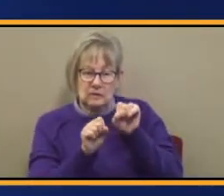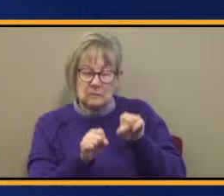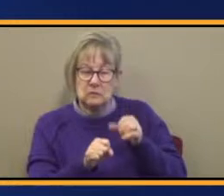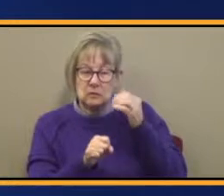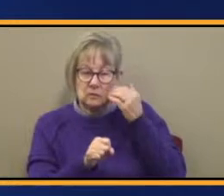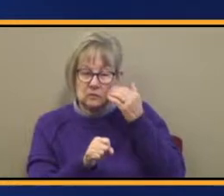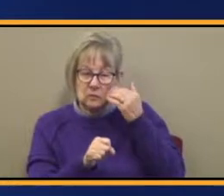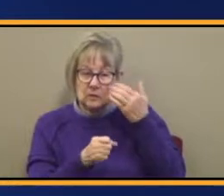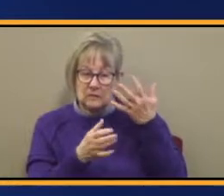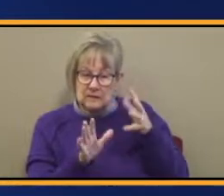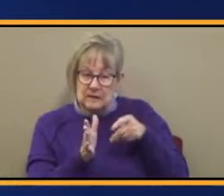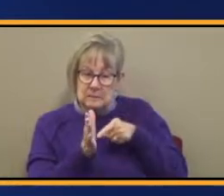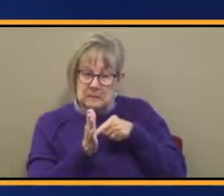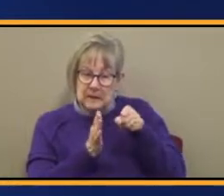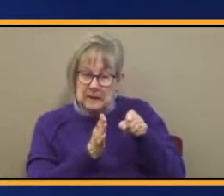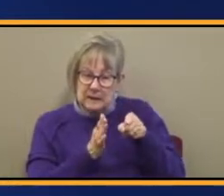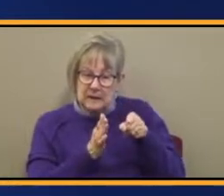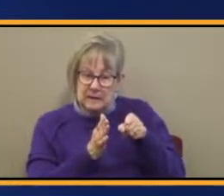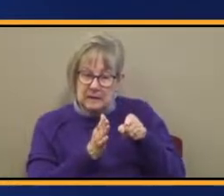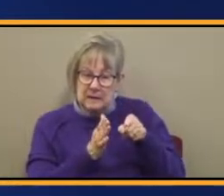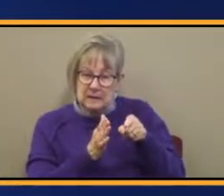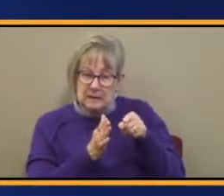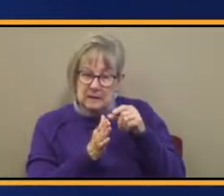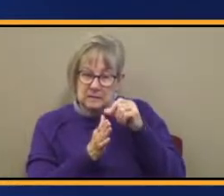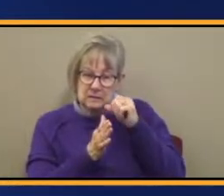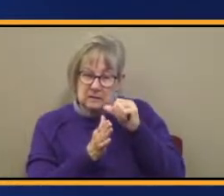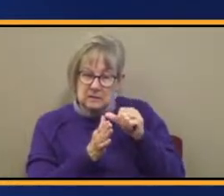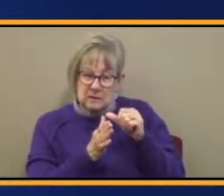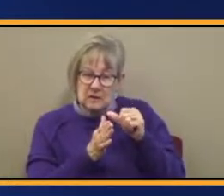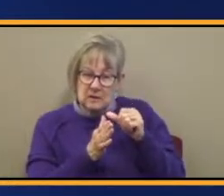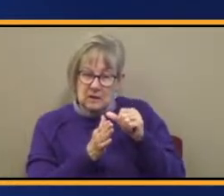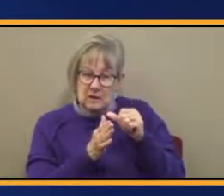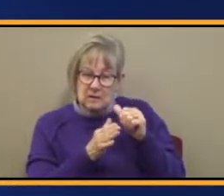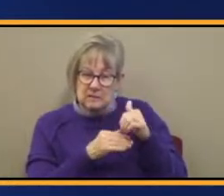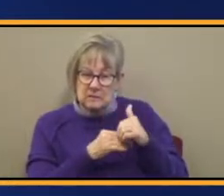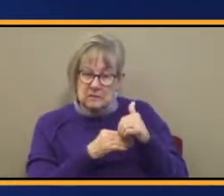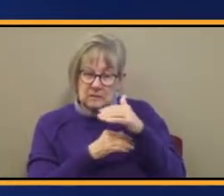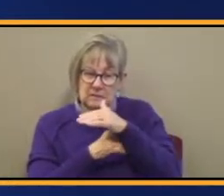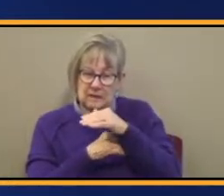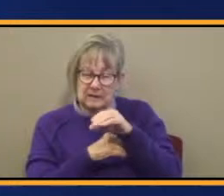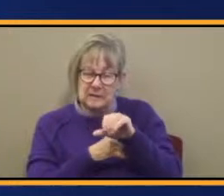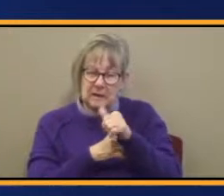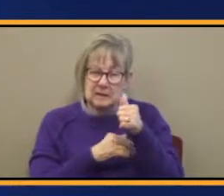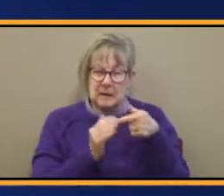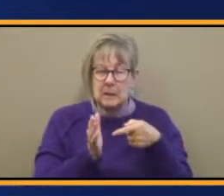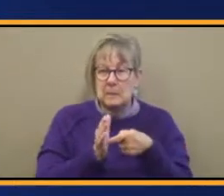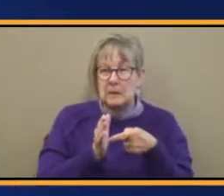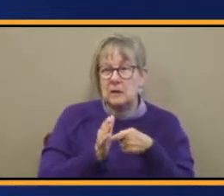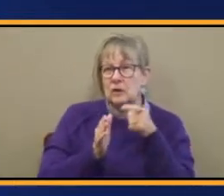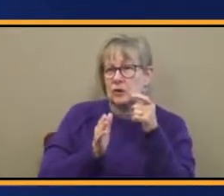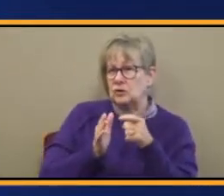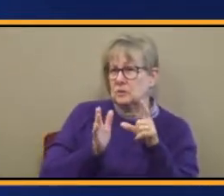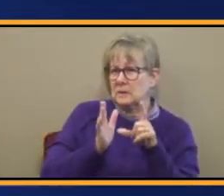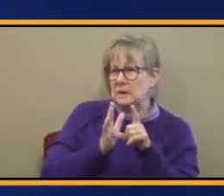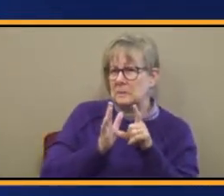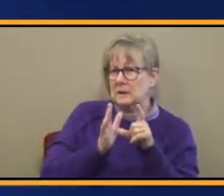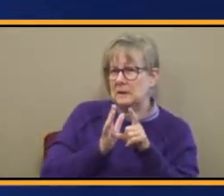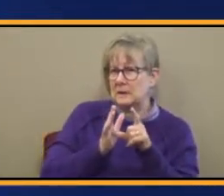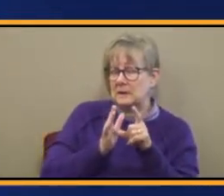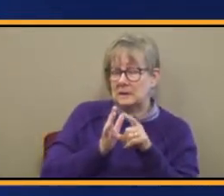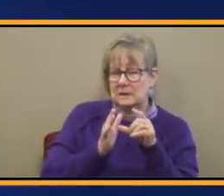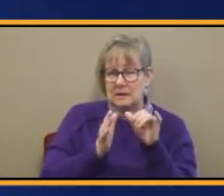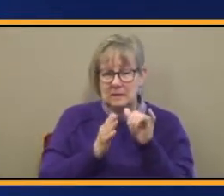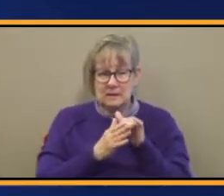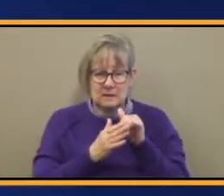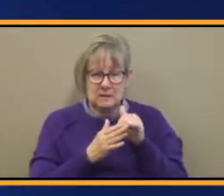that payment was made online to not have to send another bill, right? And that was like pretty immediate, yeah. And that